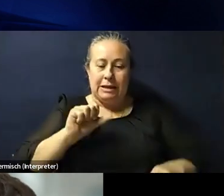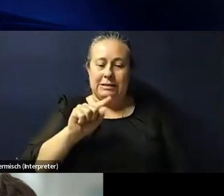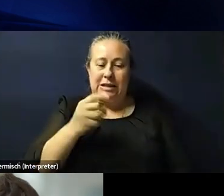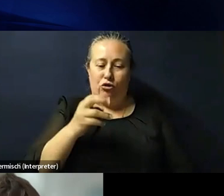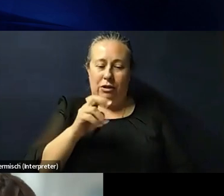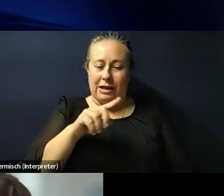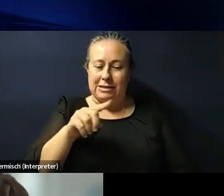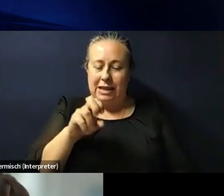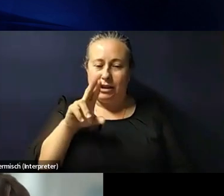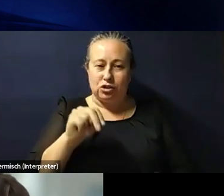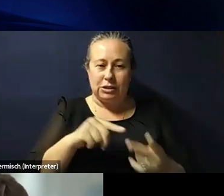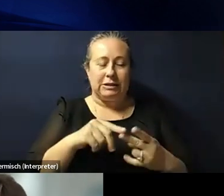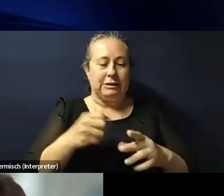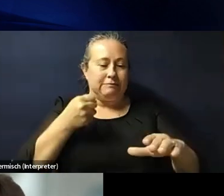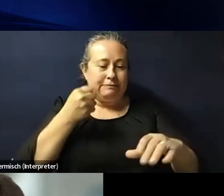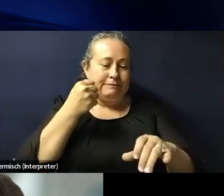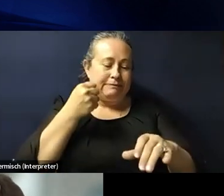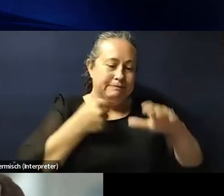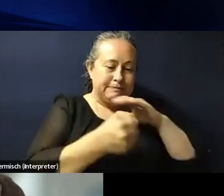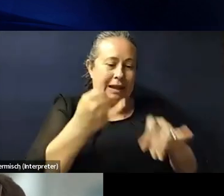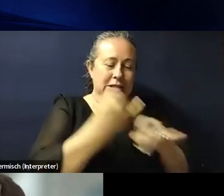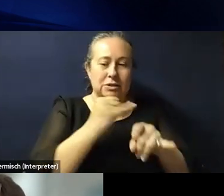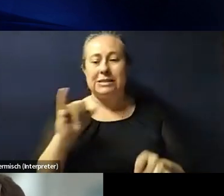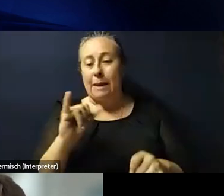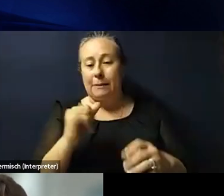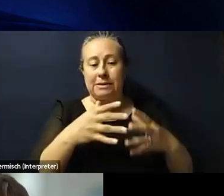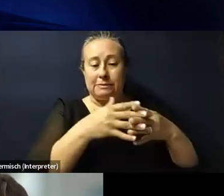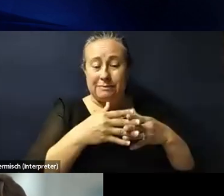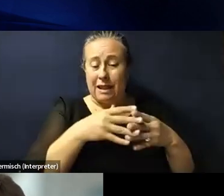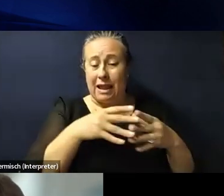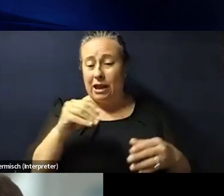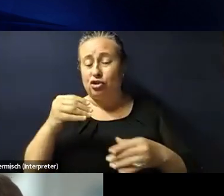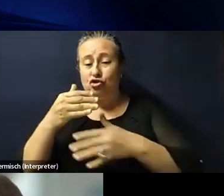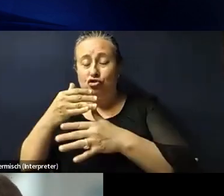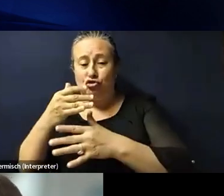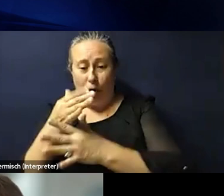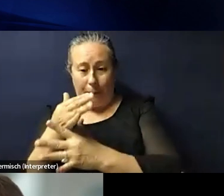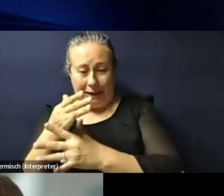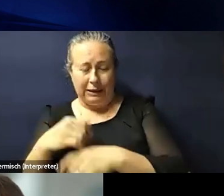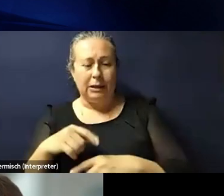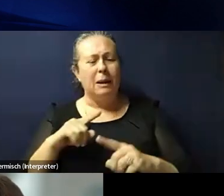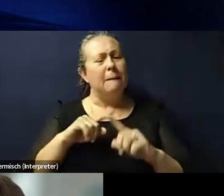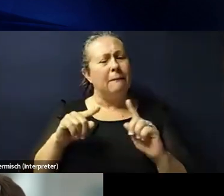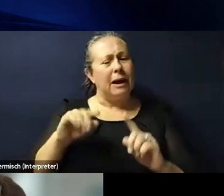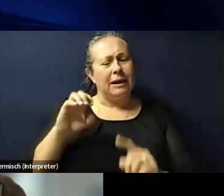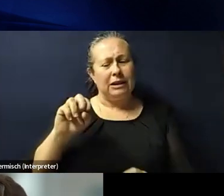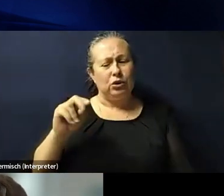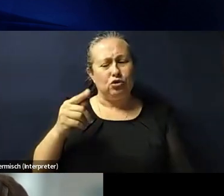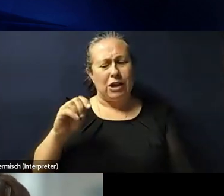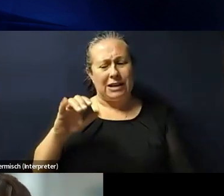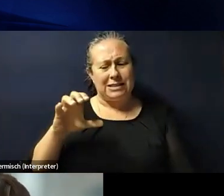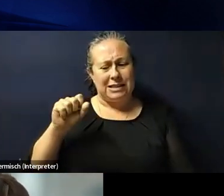institutionalization, as say the United States and Germany. But eugenicists seem to play a really prominent